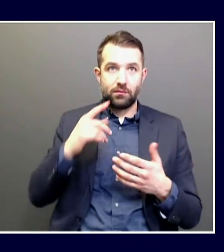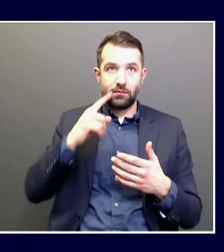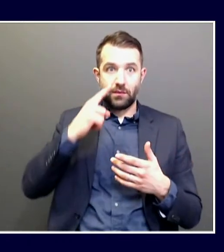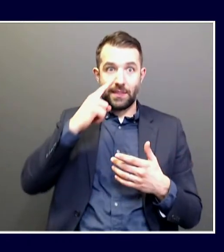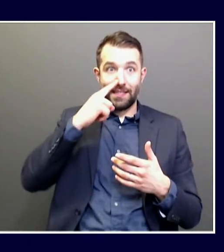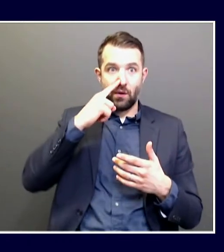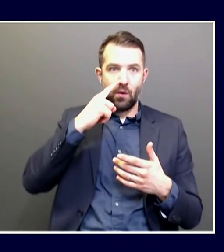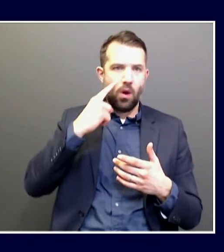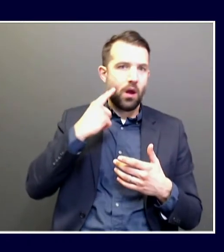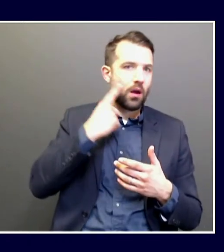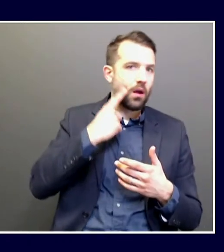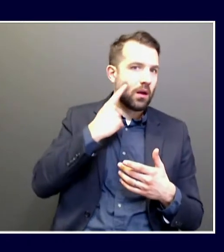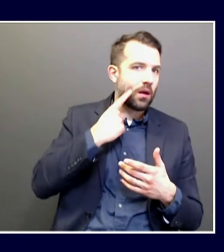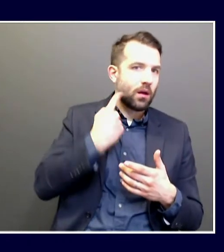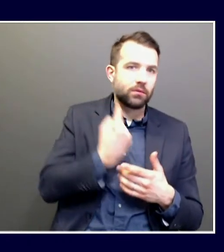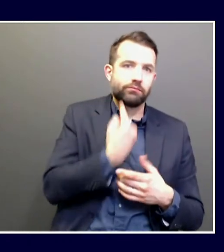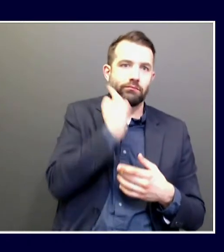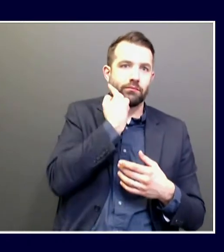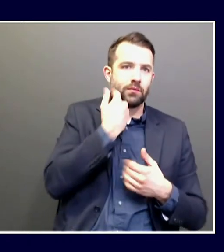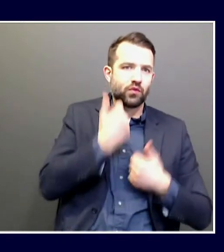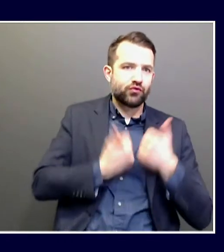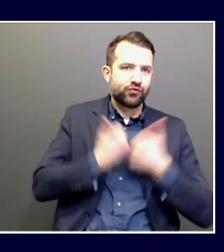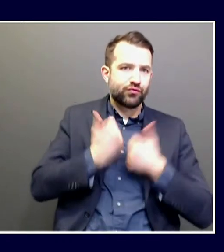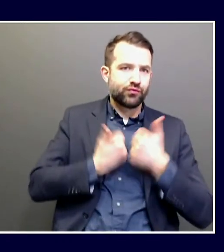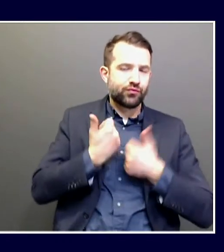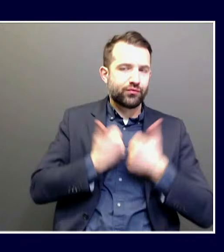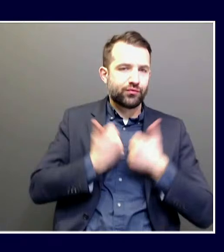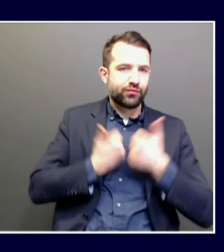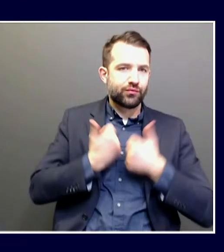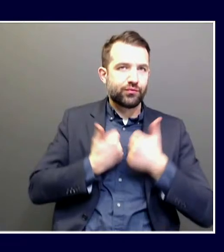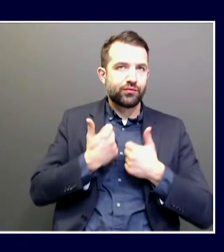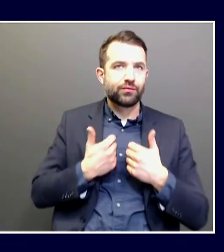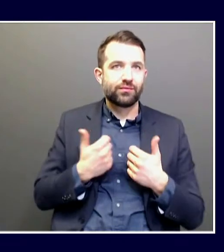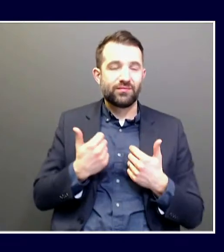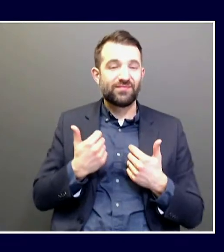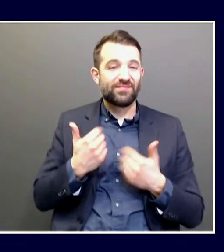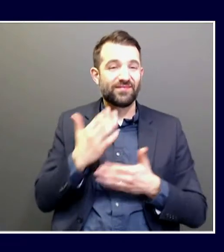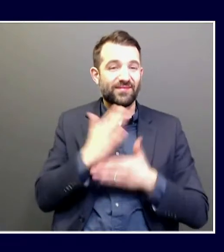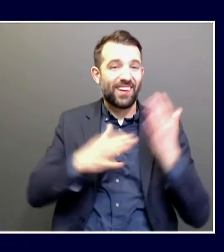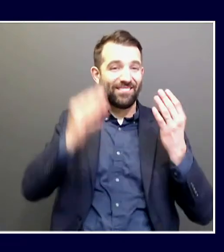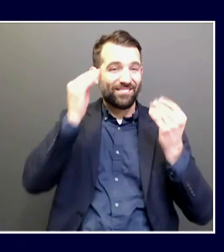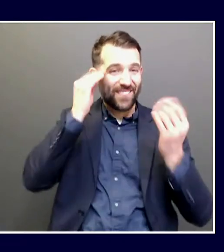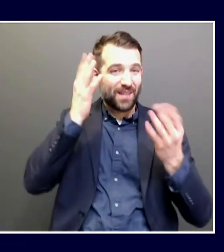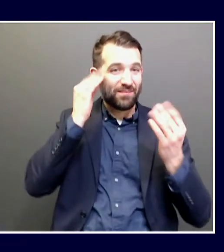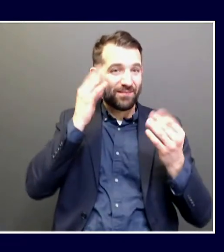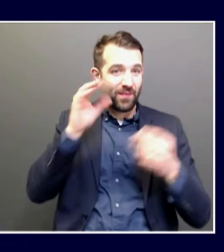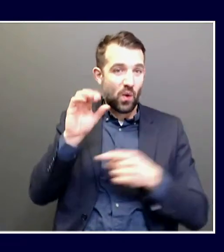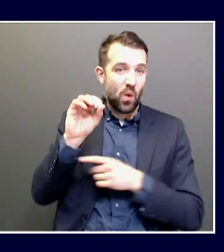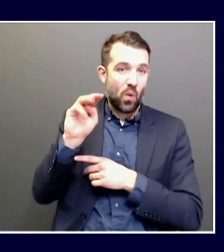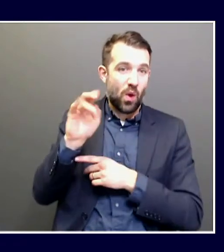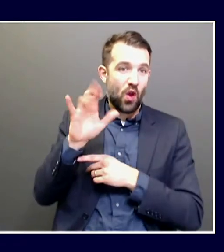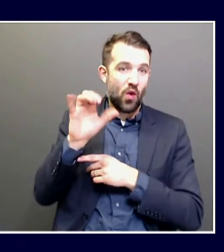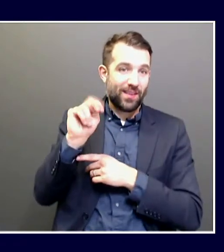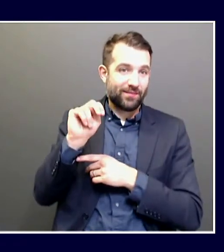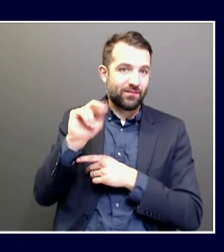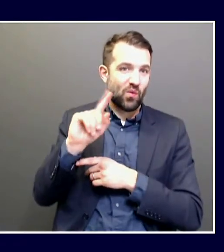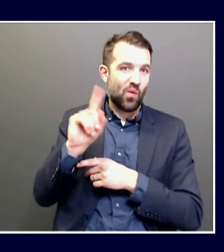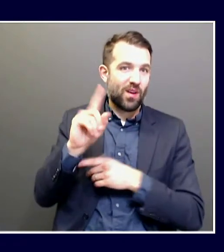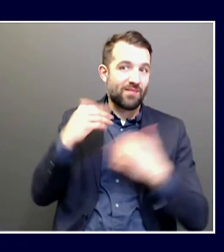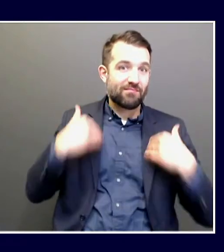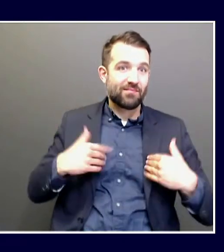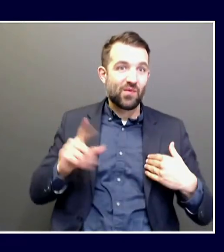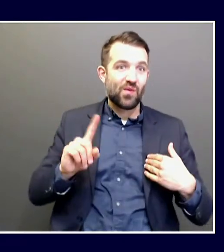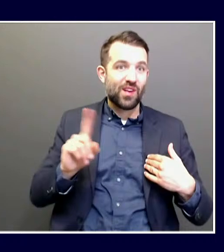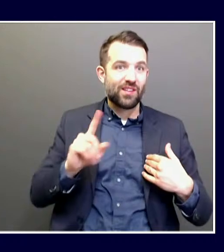weeks ago, suggesting that because of some differences with Omicron and where it lives in the body, rather than collecting